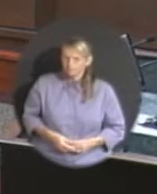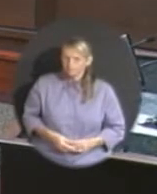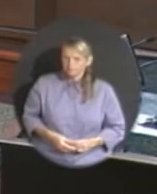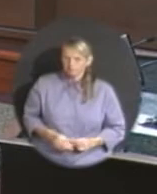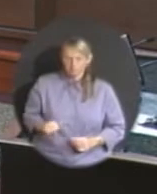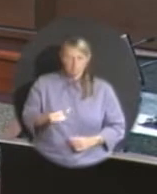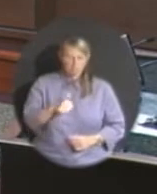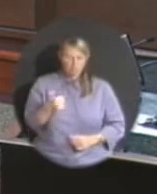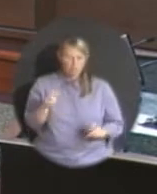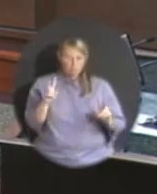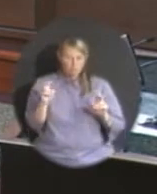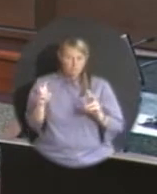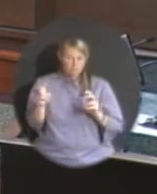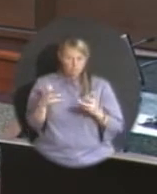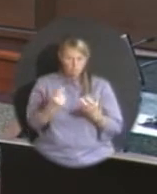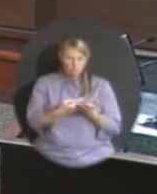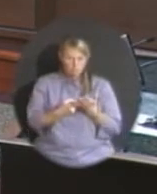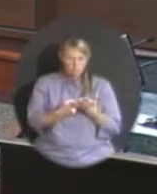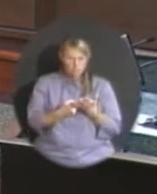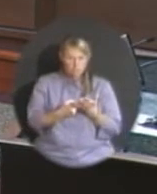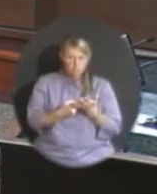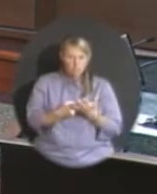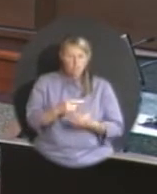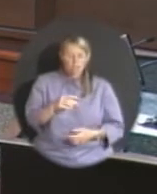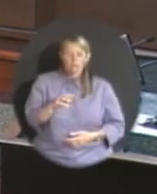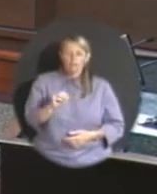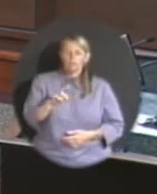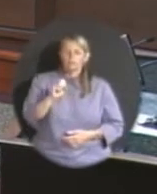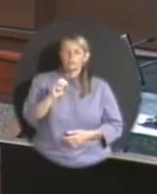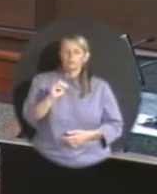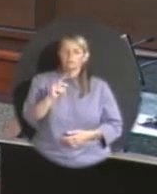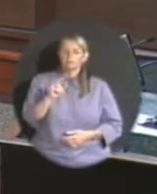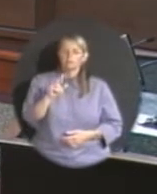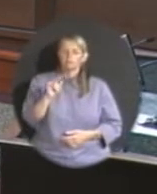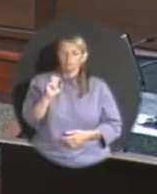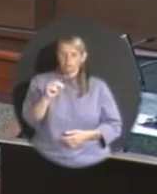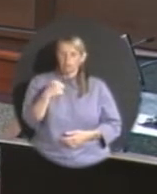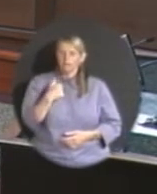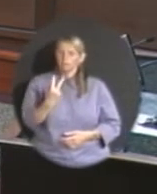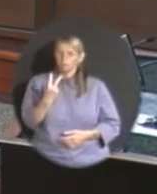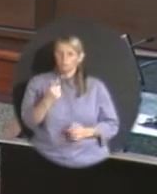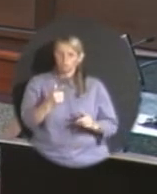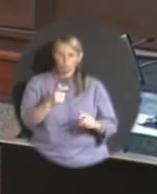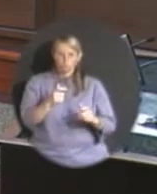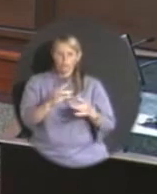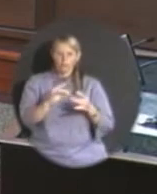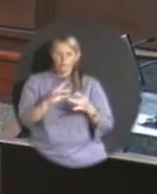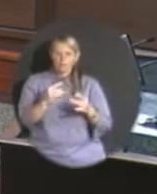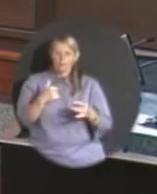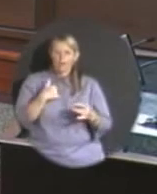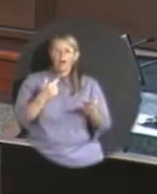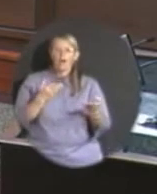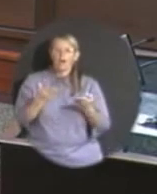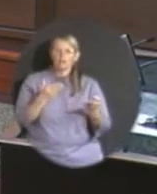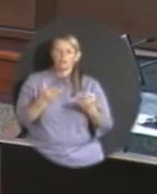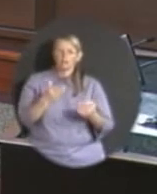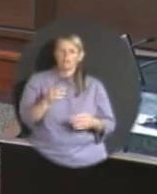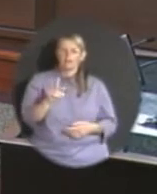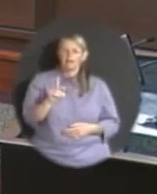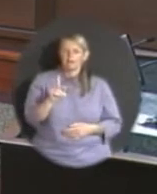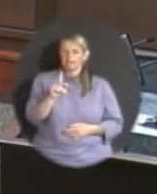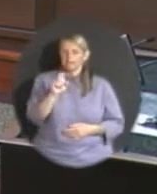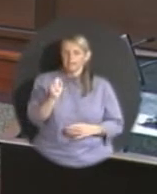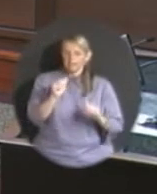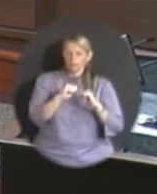Any others? I have 2 quick comments I want to make. I serve on the Kansas Association of School Boards